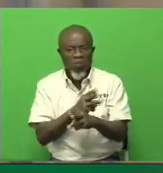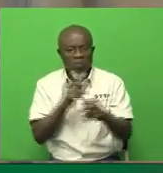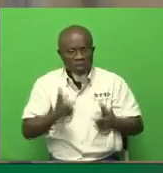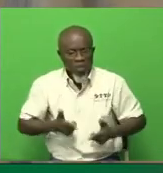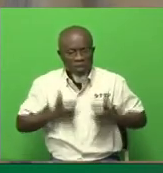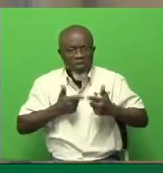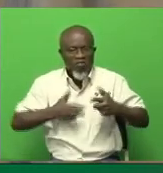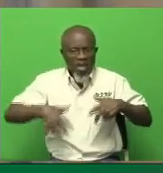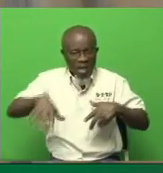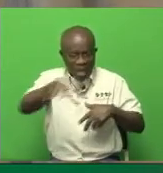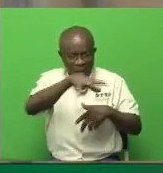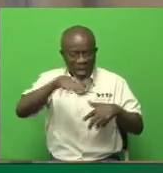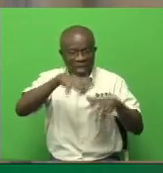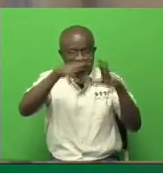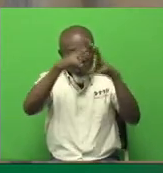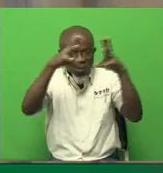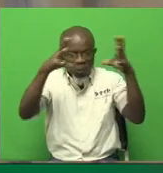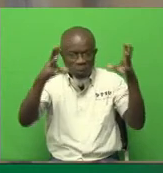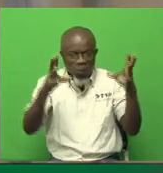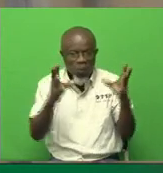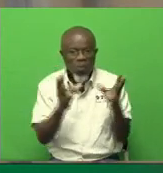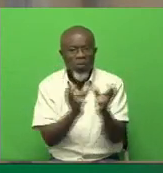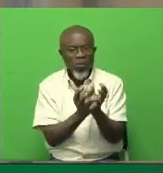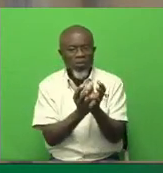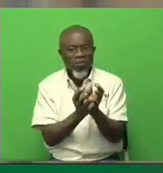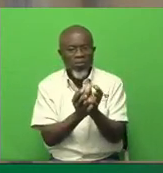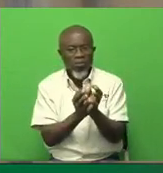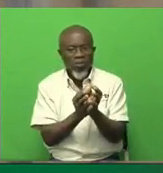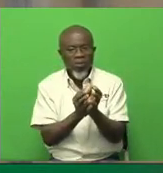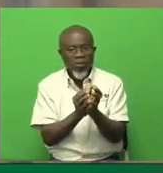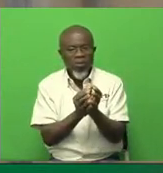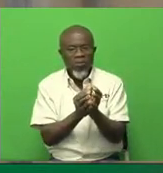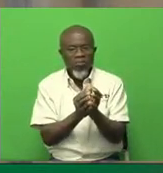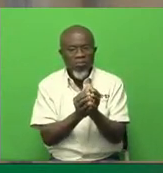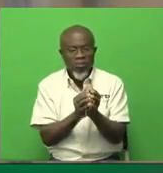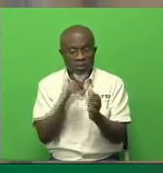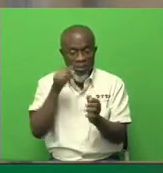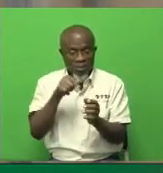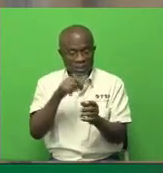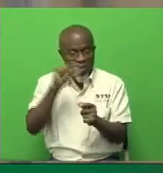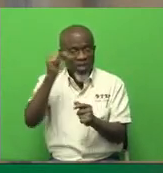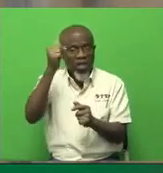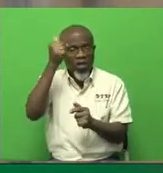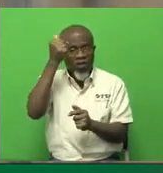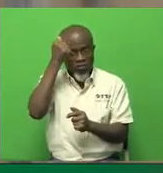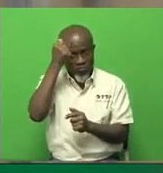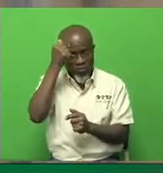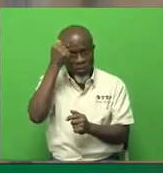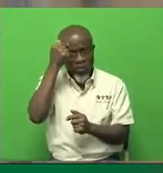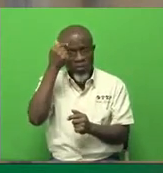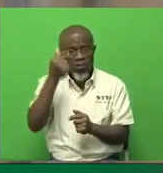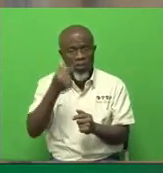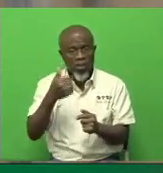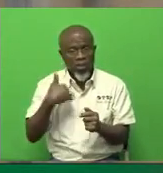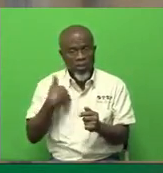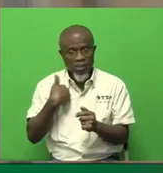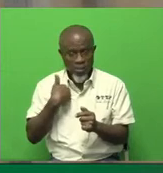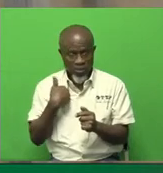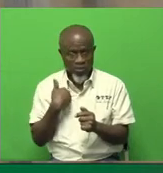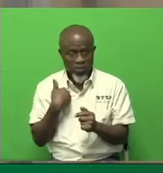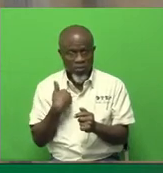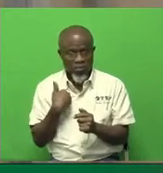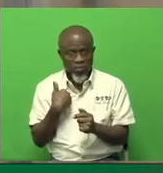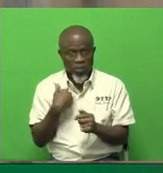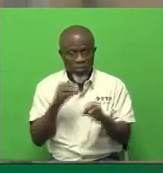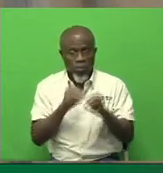therefore as have other governments this government in Trinidad and Tobago has had to implement